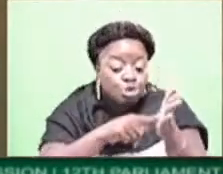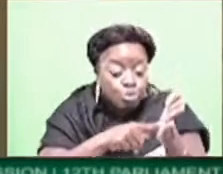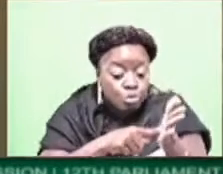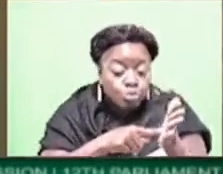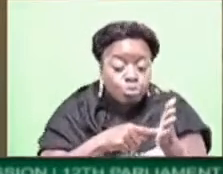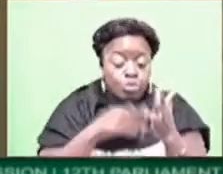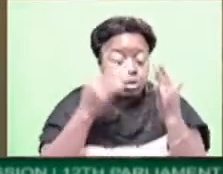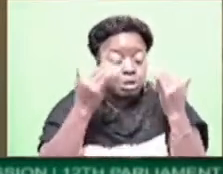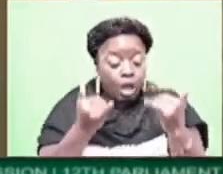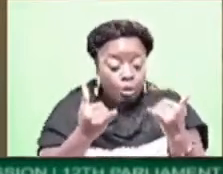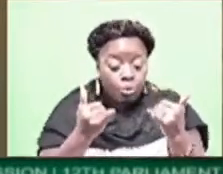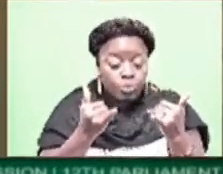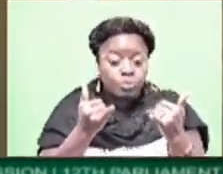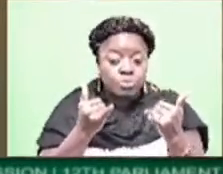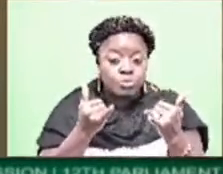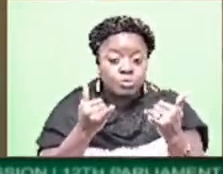then